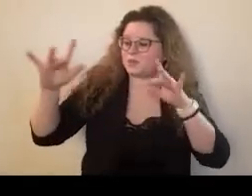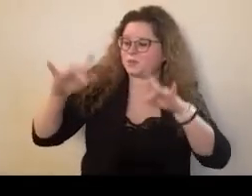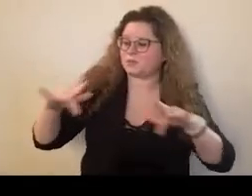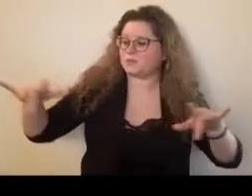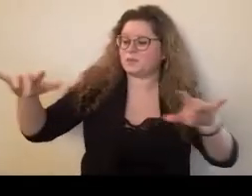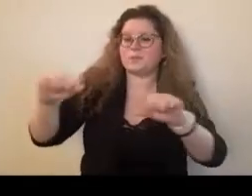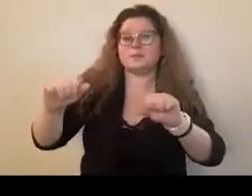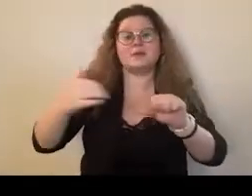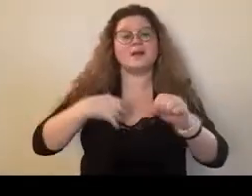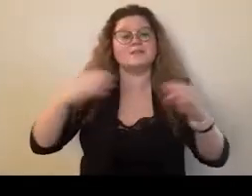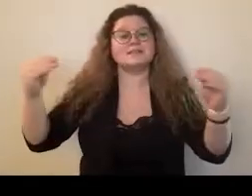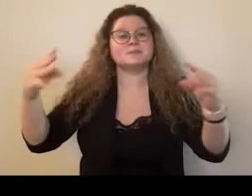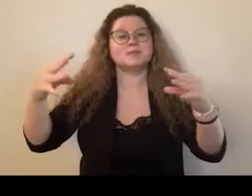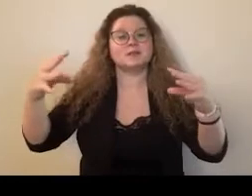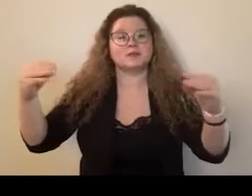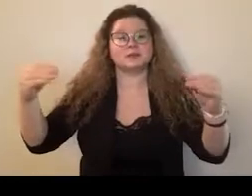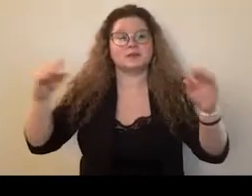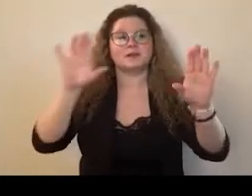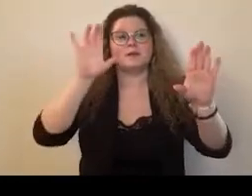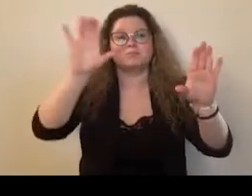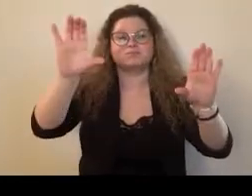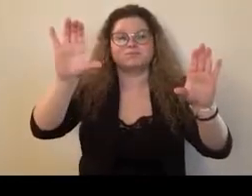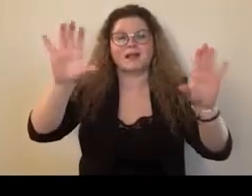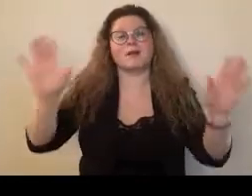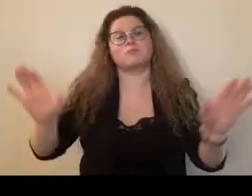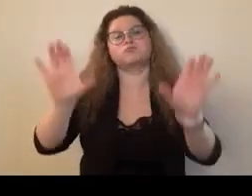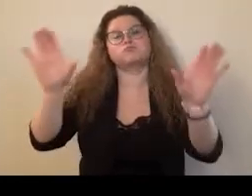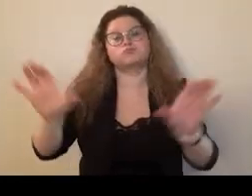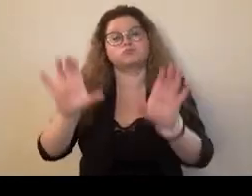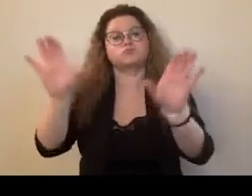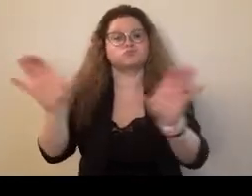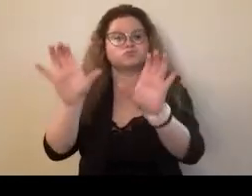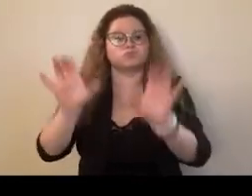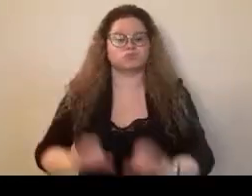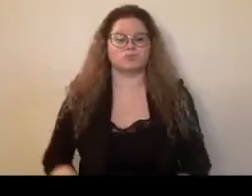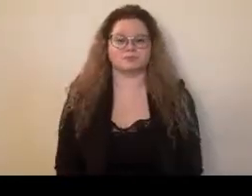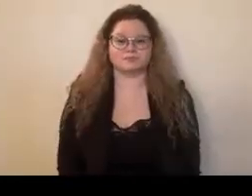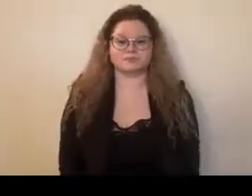wall, with wall decorations to add to the atmosphere of the dance hall.